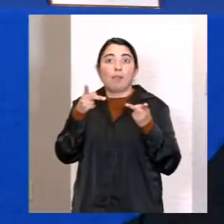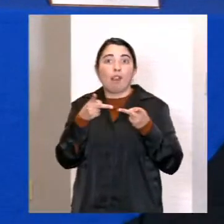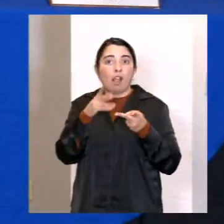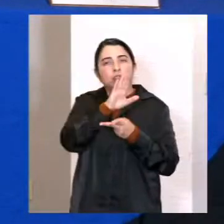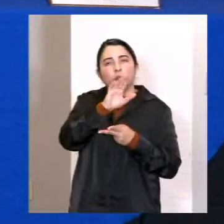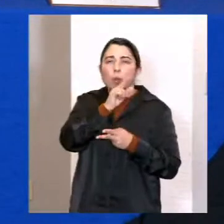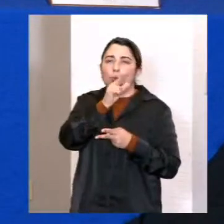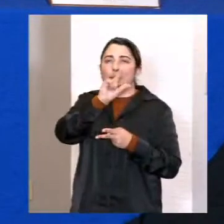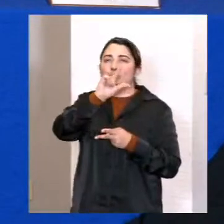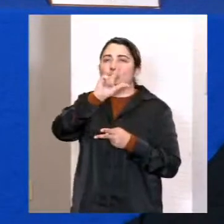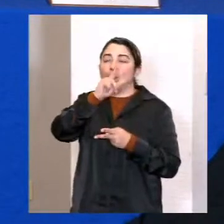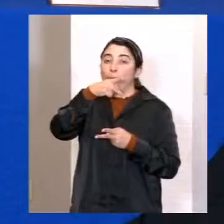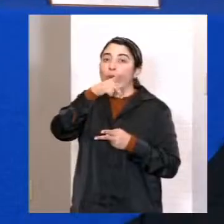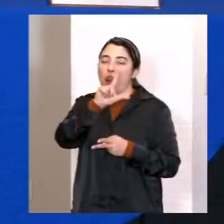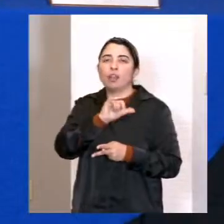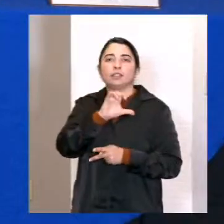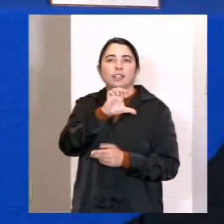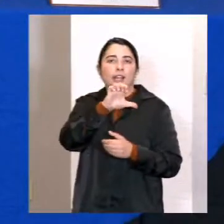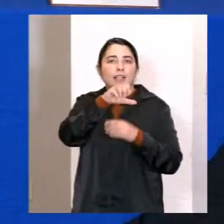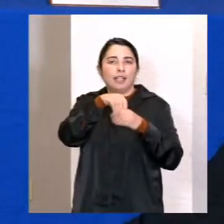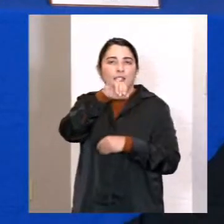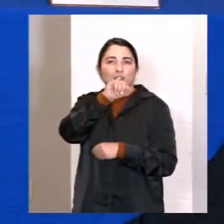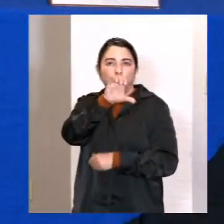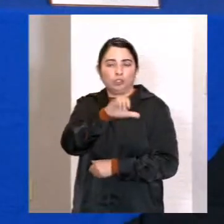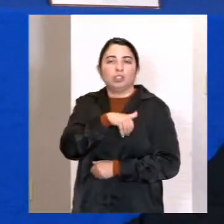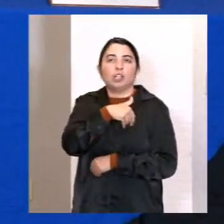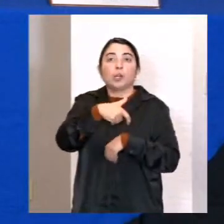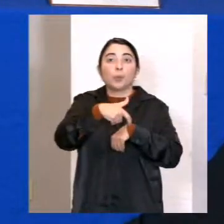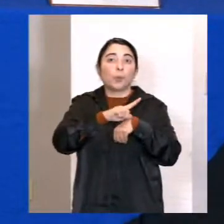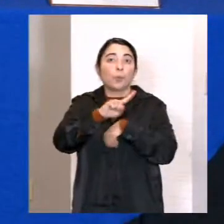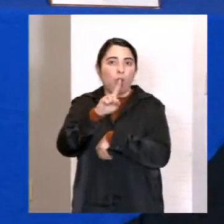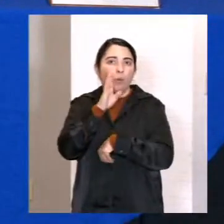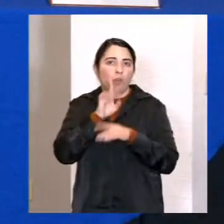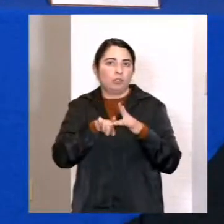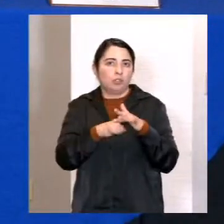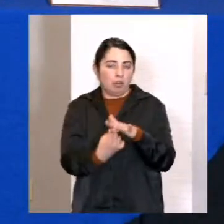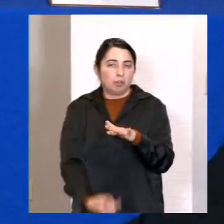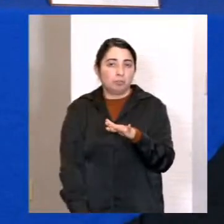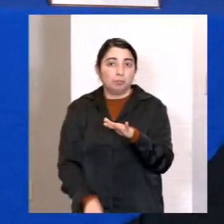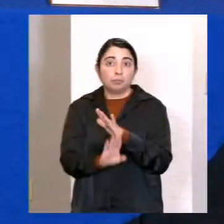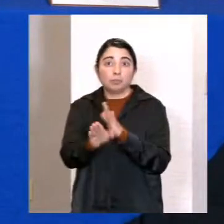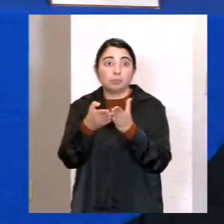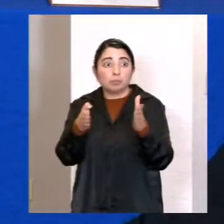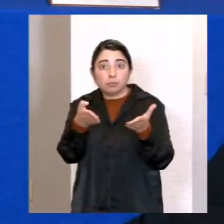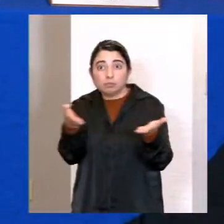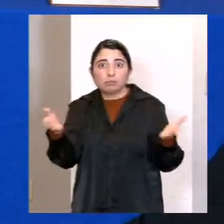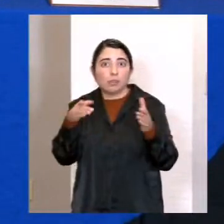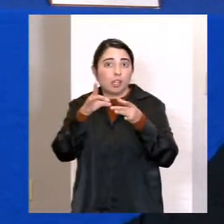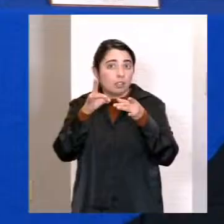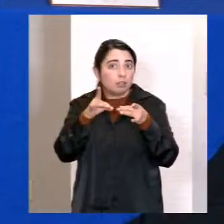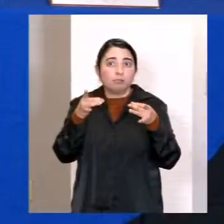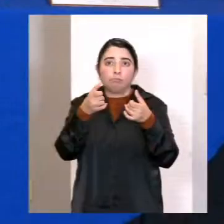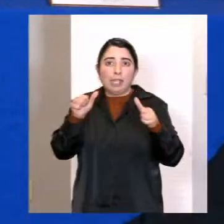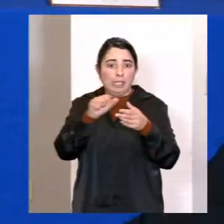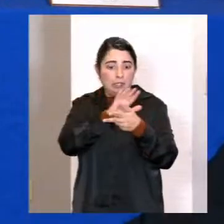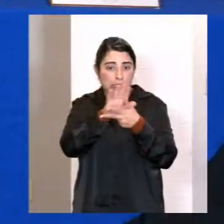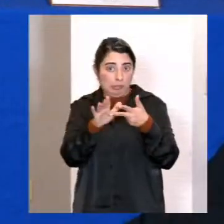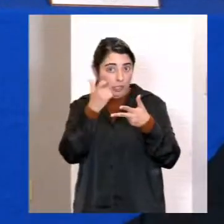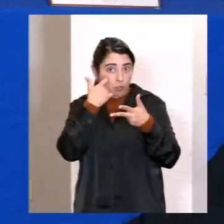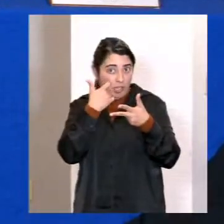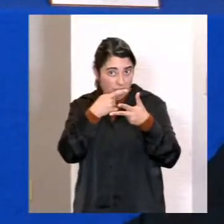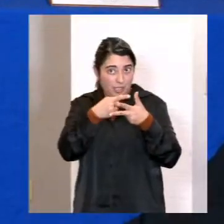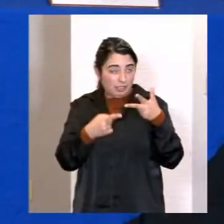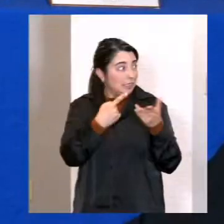to begin at approximately 1 p.m. All public comments made in any form on the matters described